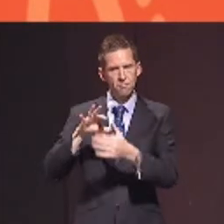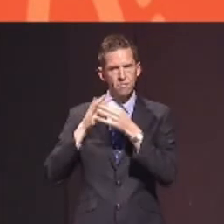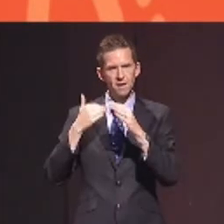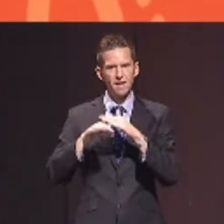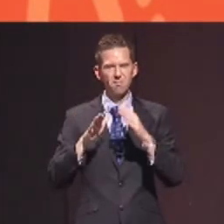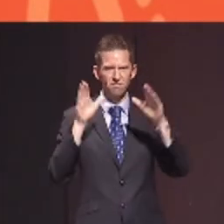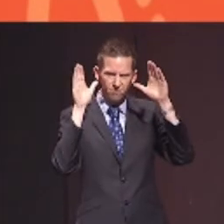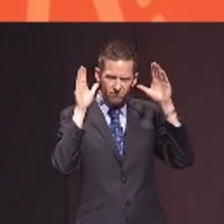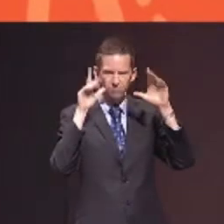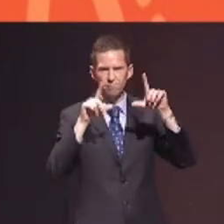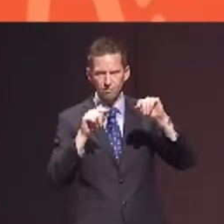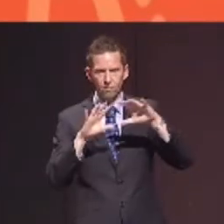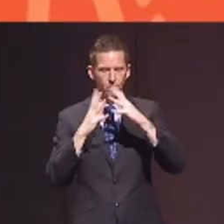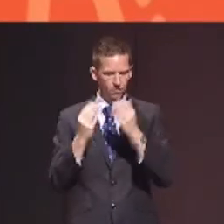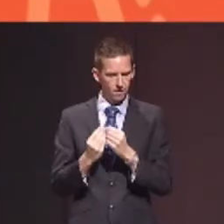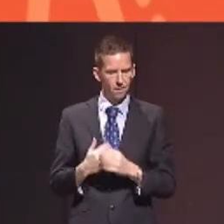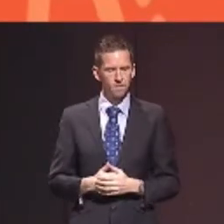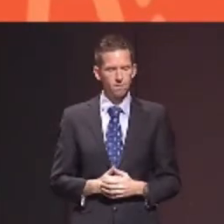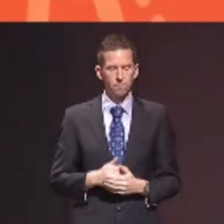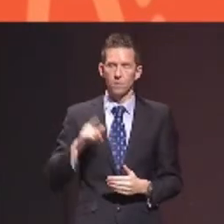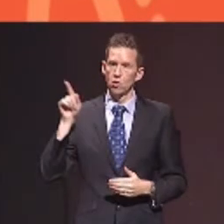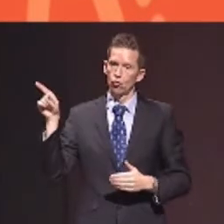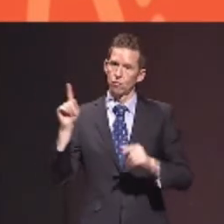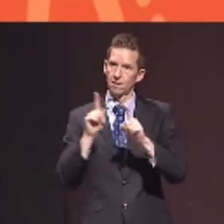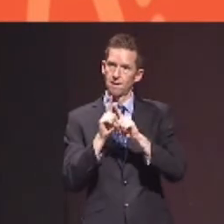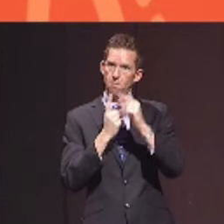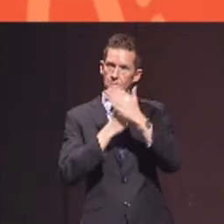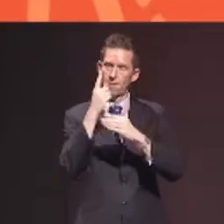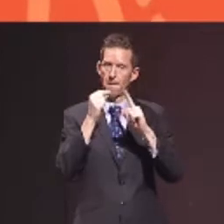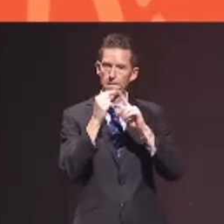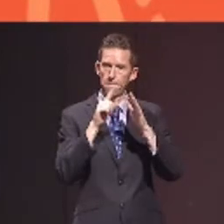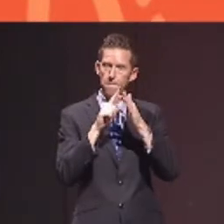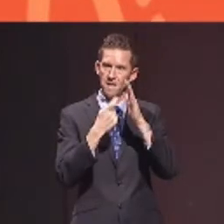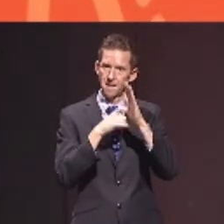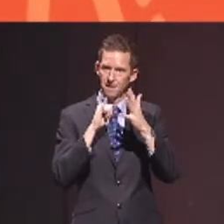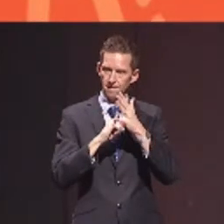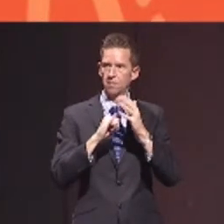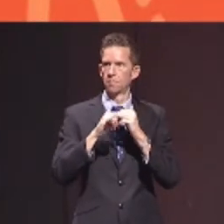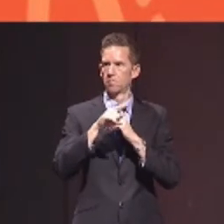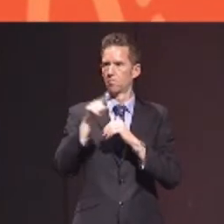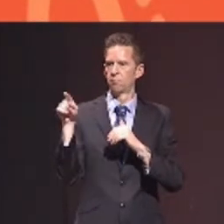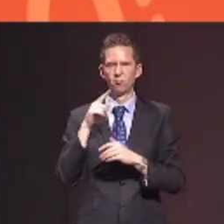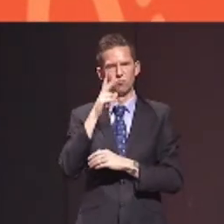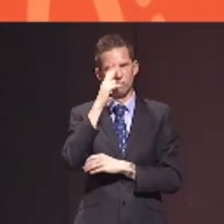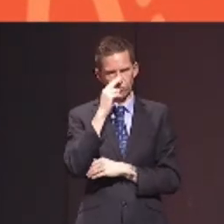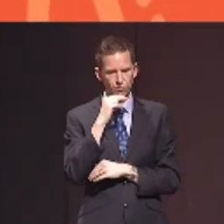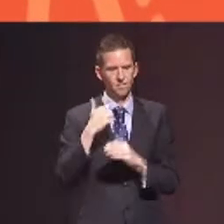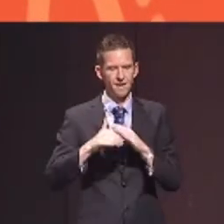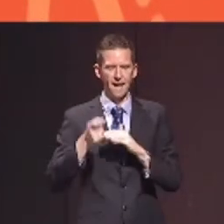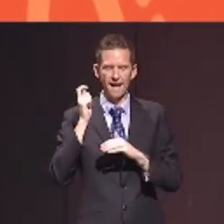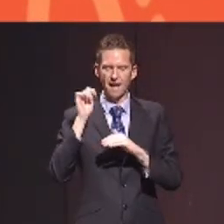social media. She's facing, as her peer girls, adolescents